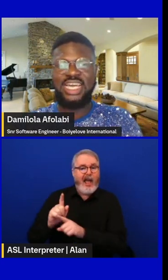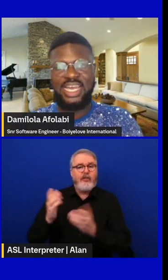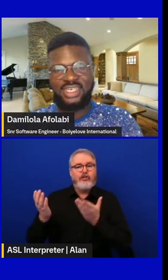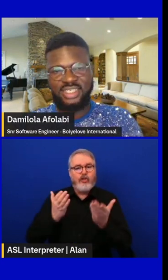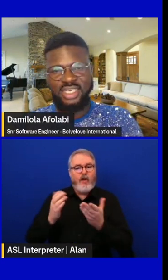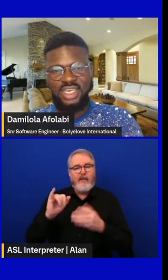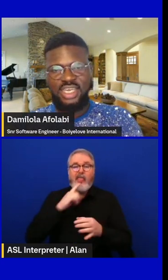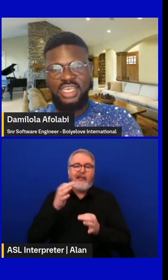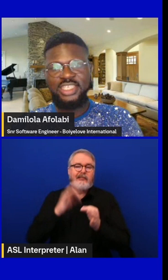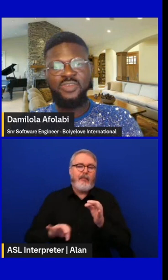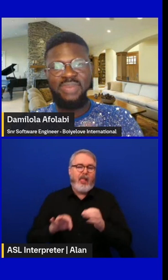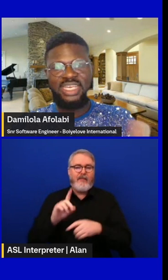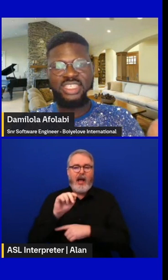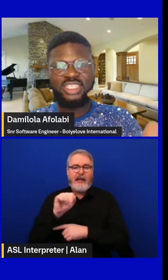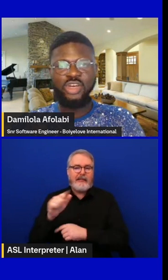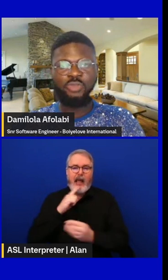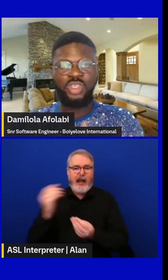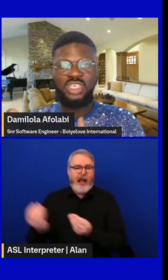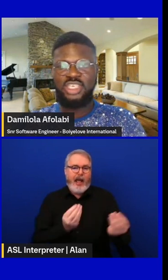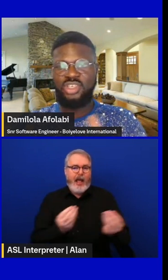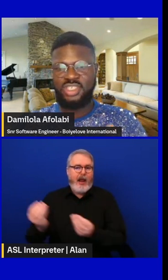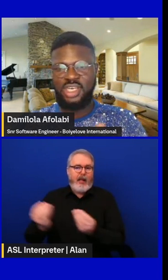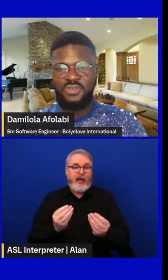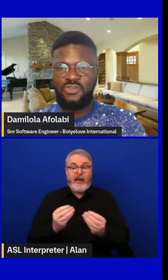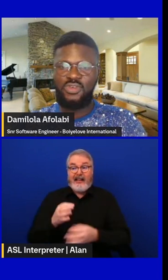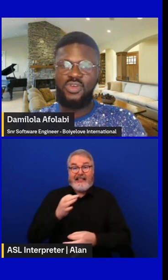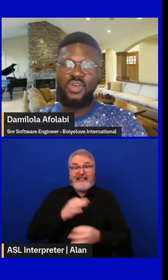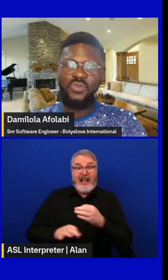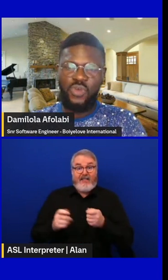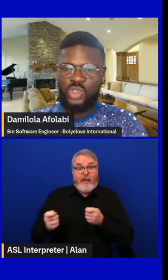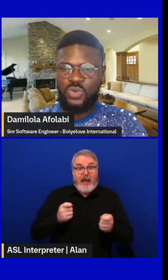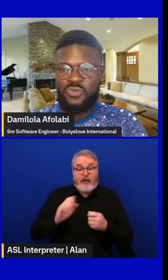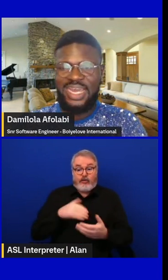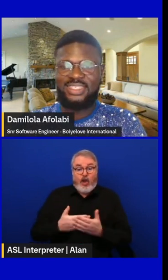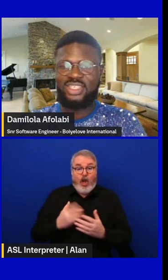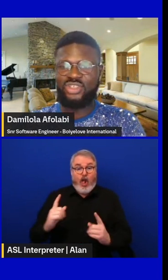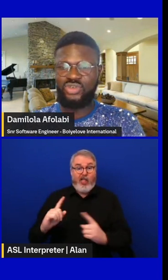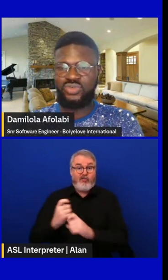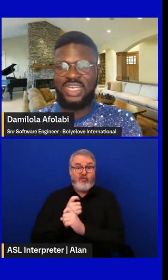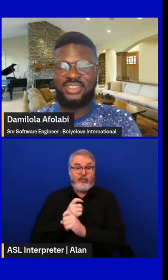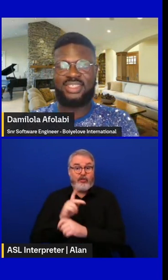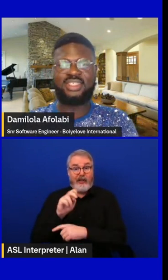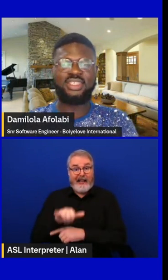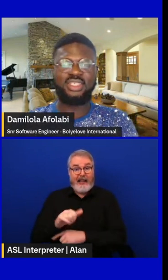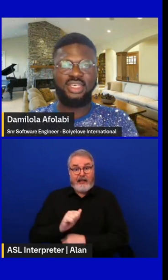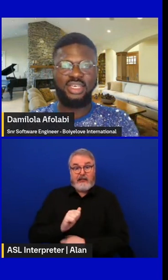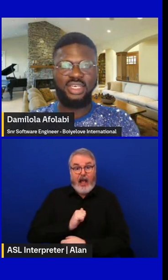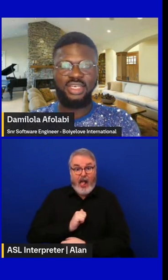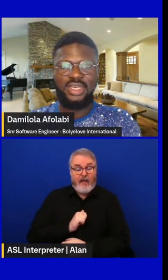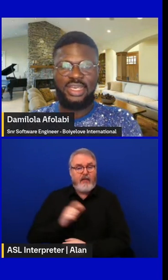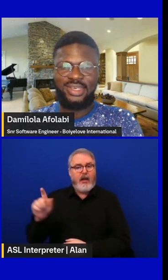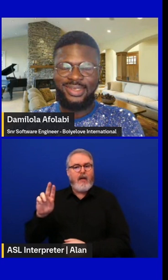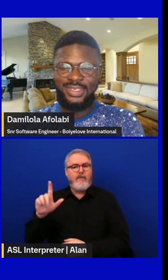secure data handling. Instead of managing encryption keys yourself, Vault provides a transit